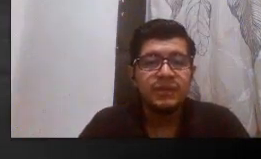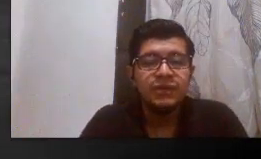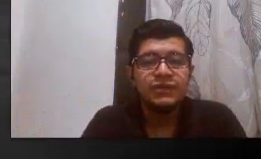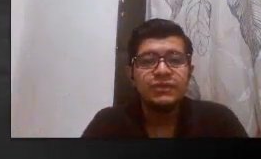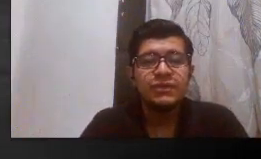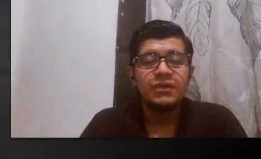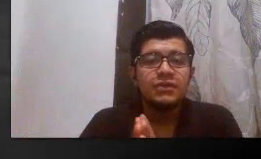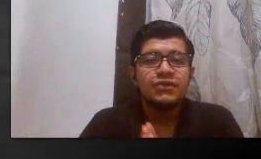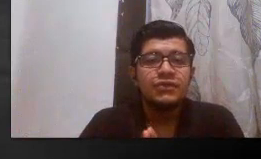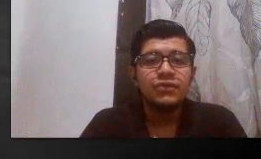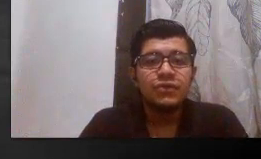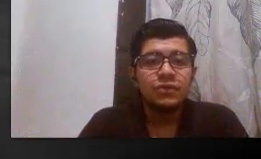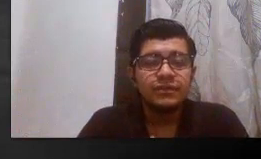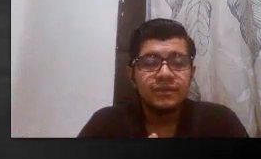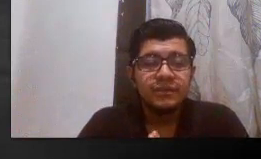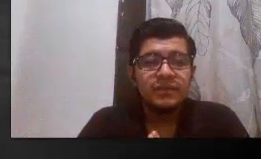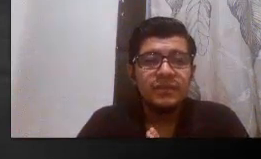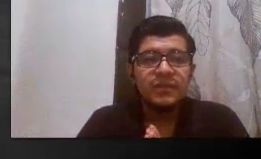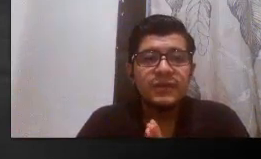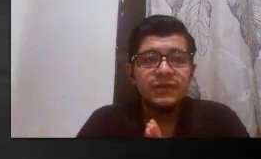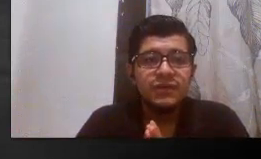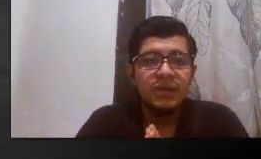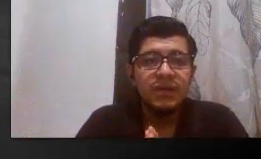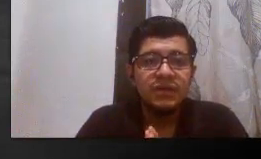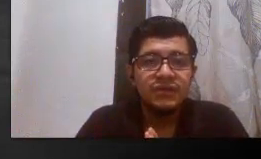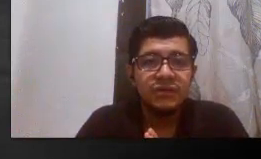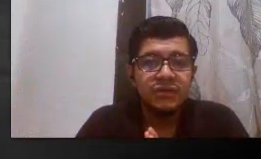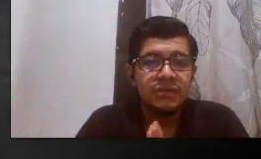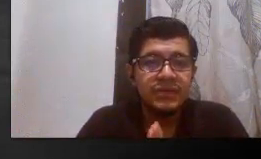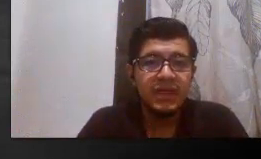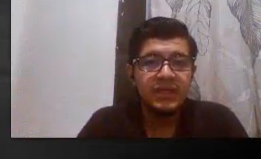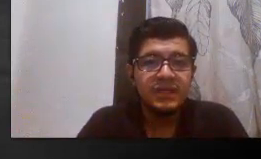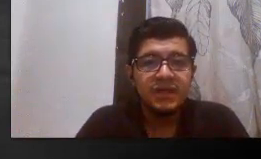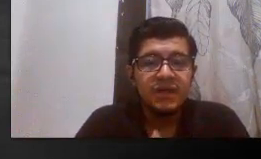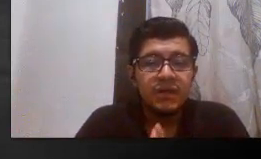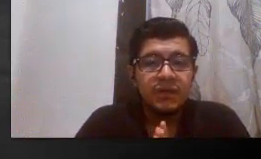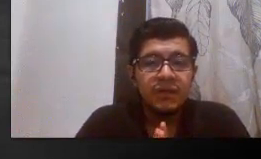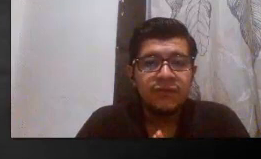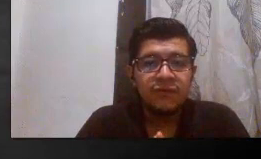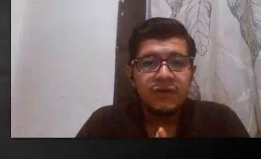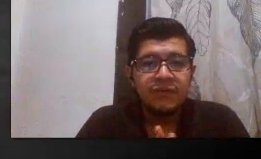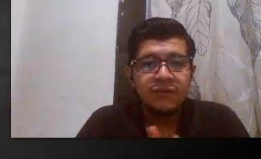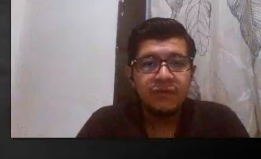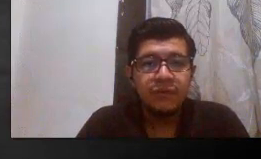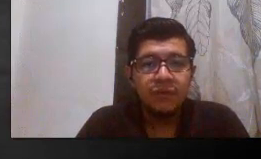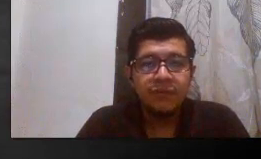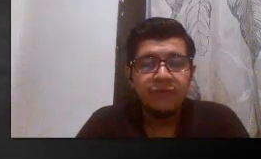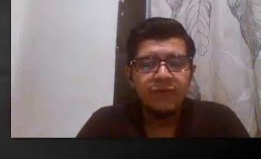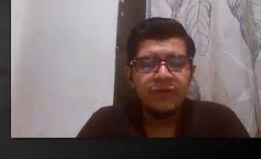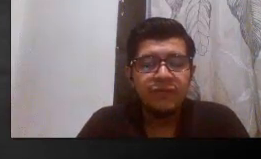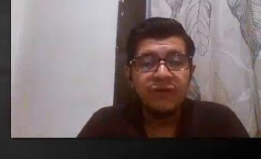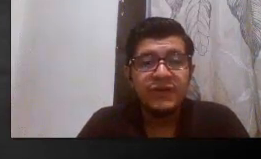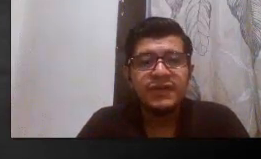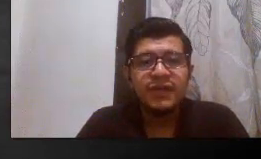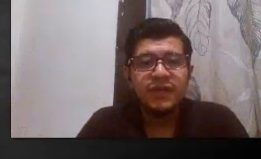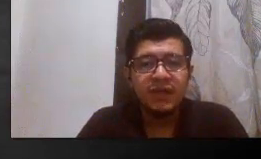And I'm going to talk about the structure of the signs for